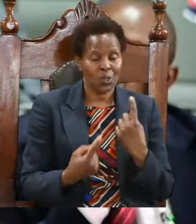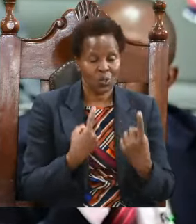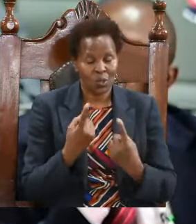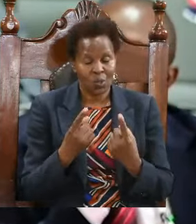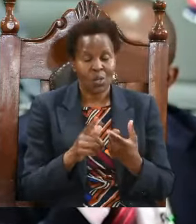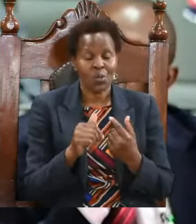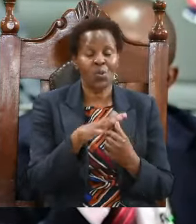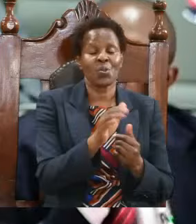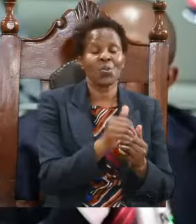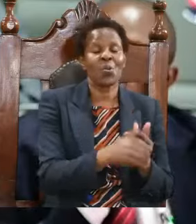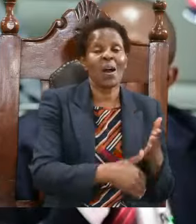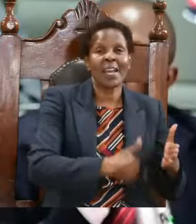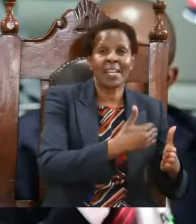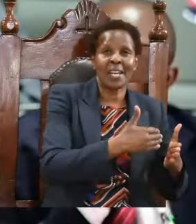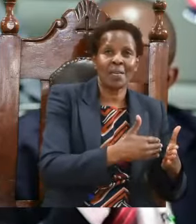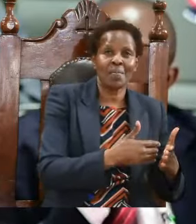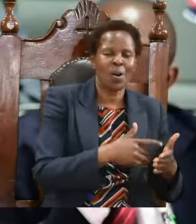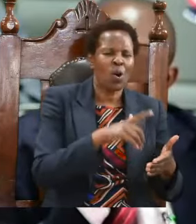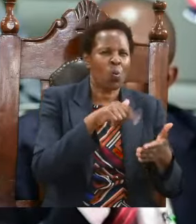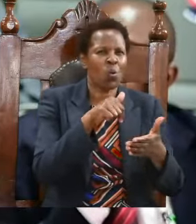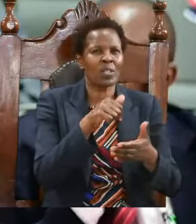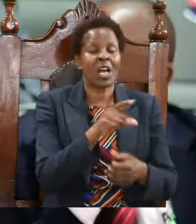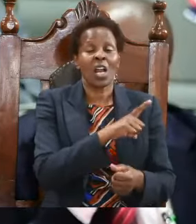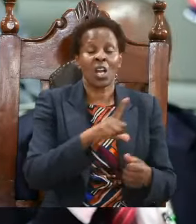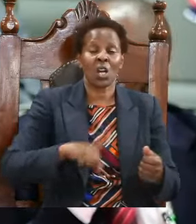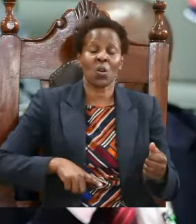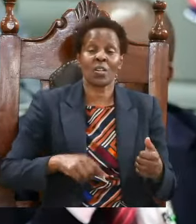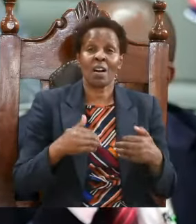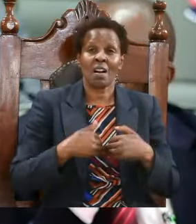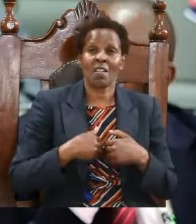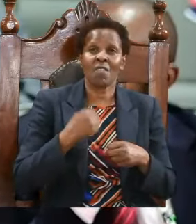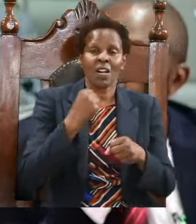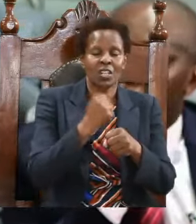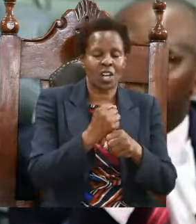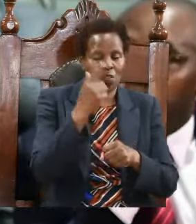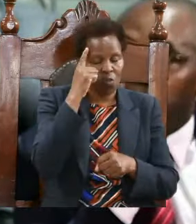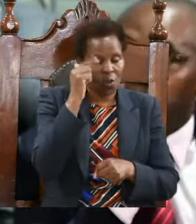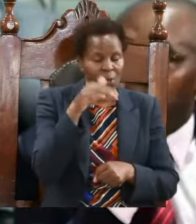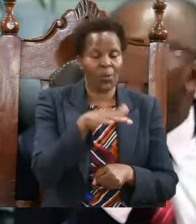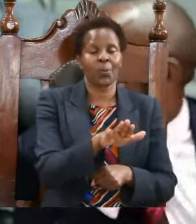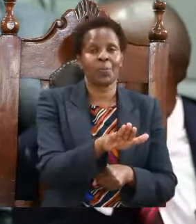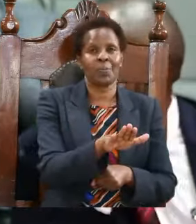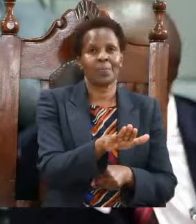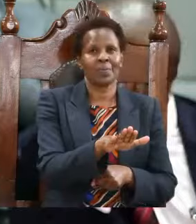Just ask him or her, what has the Lord done for you? He can tell you